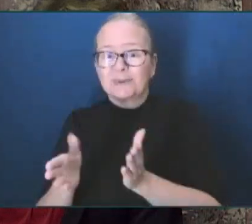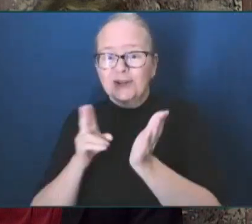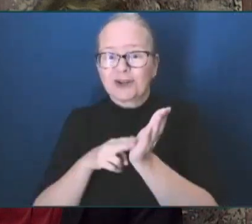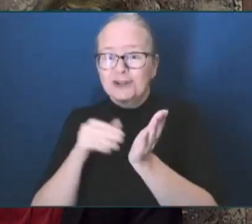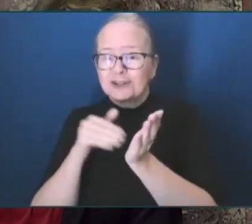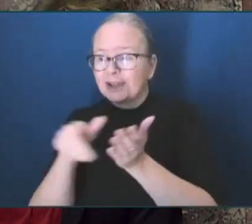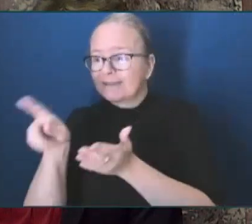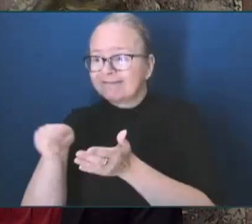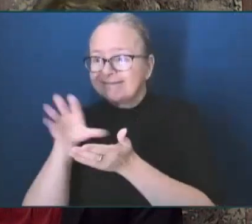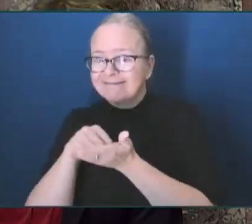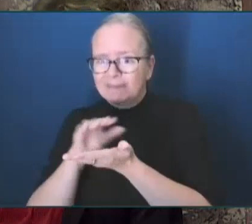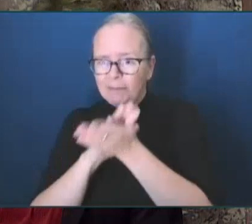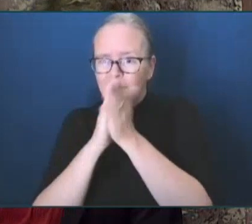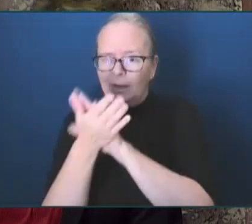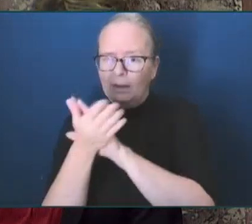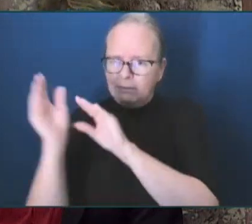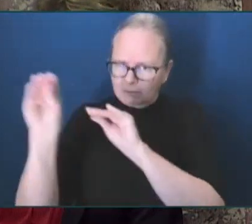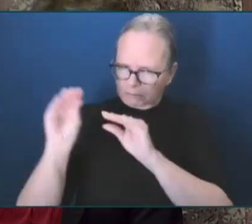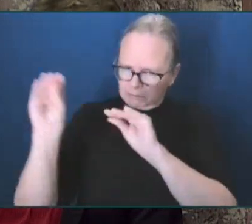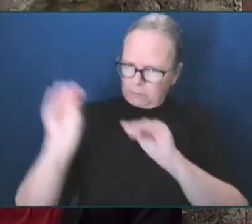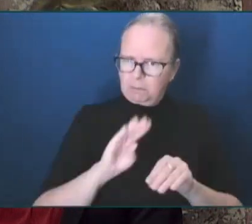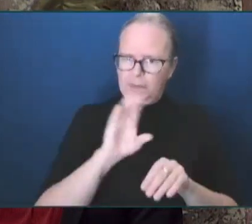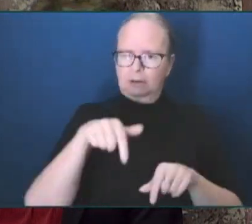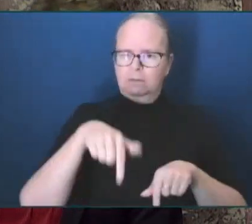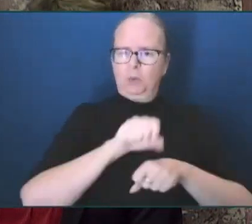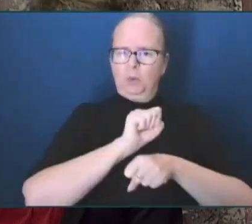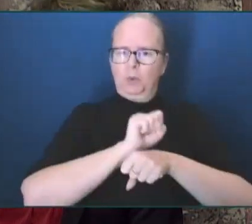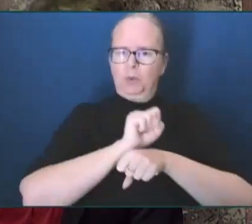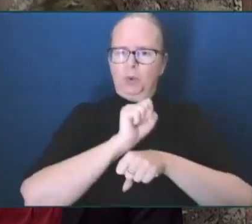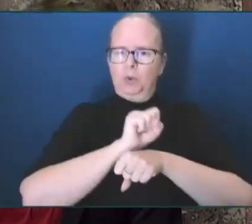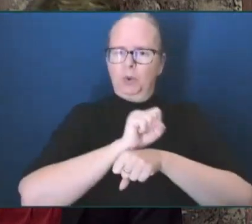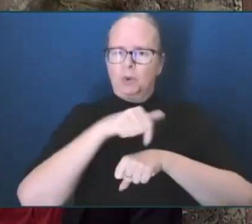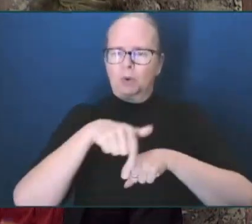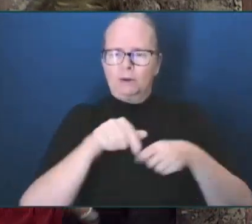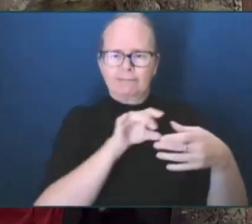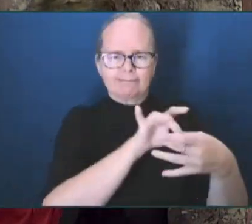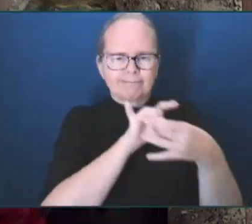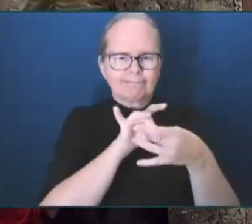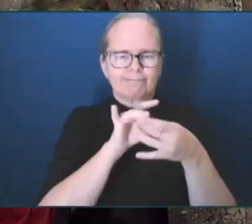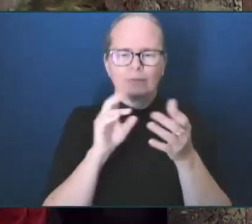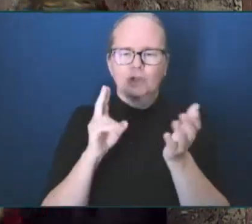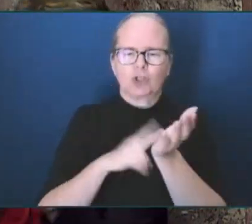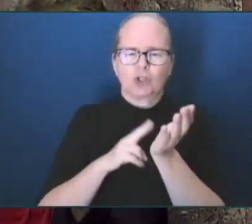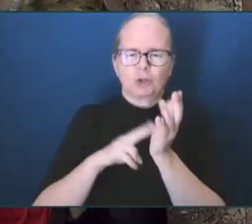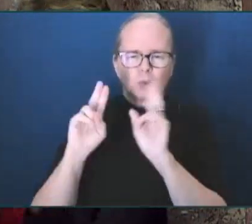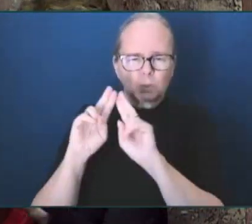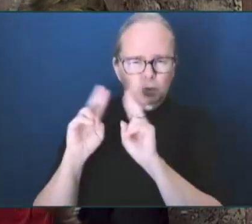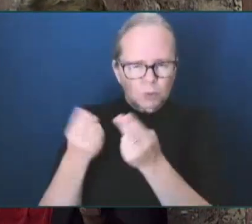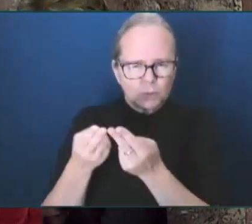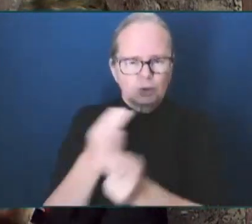and the Hospital Employees Union, like improved security, Honourable Speaker. I would say that we are